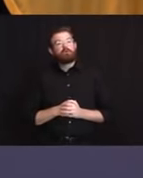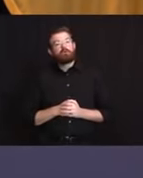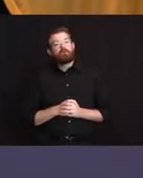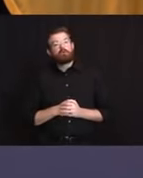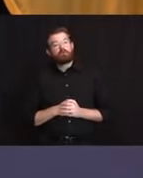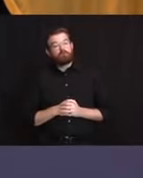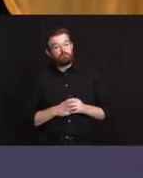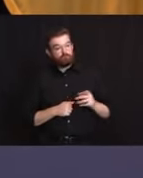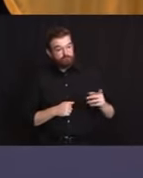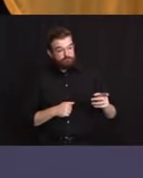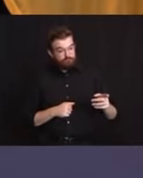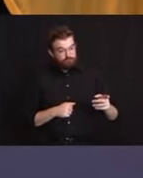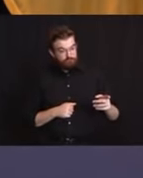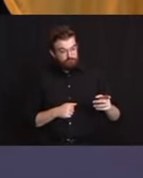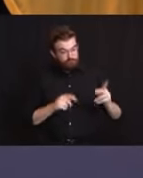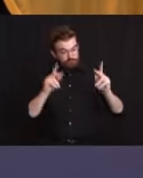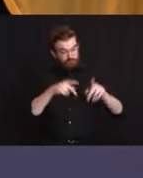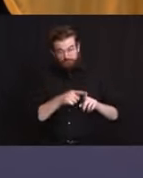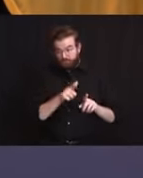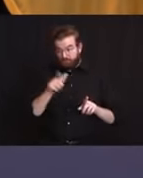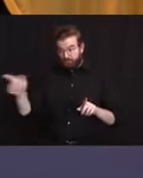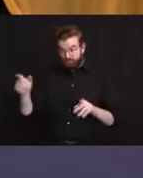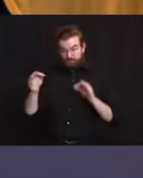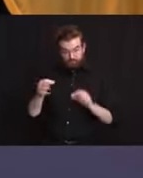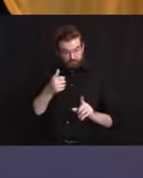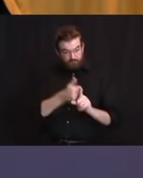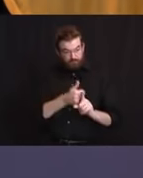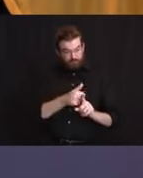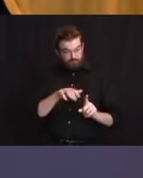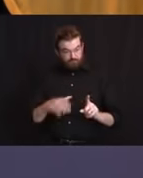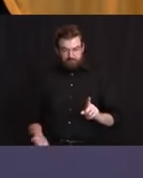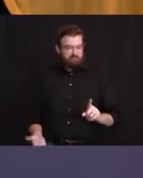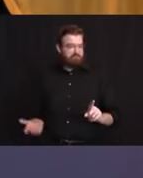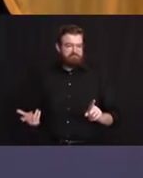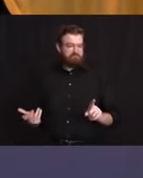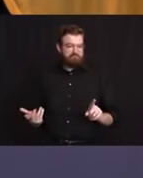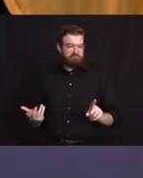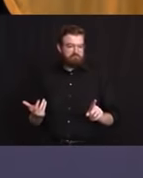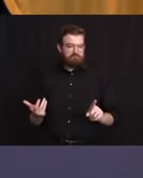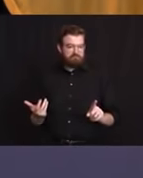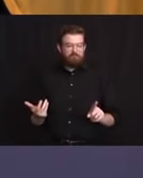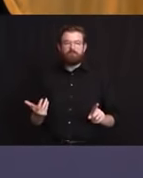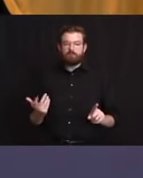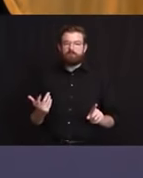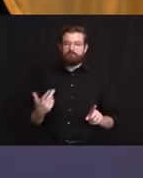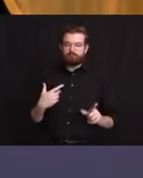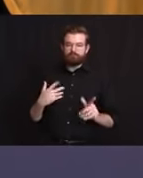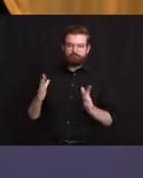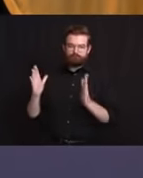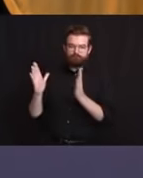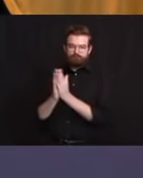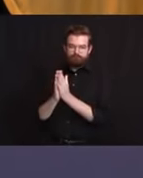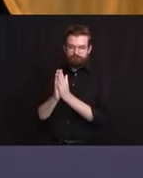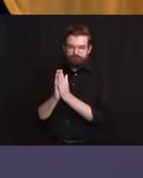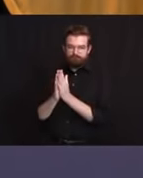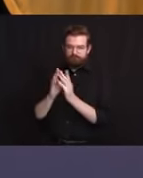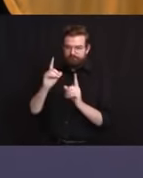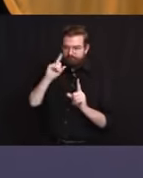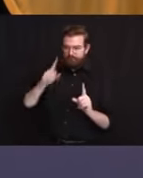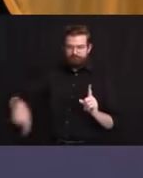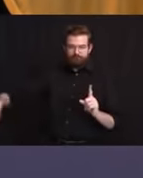pray for the family, and it's yet another example of gun violence that, even though we're